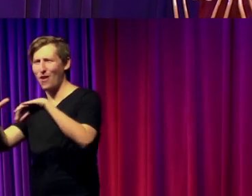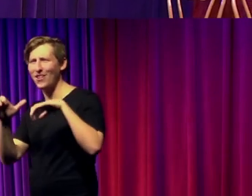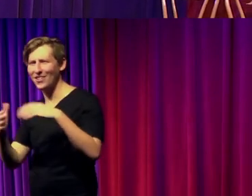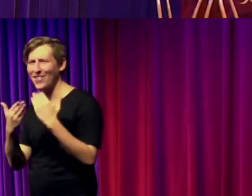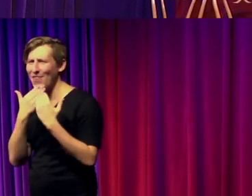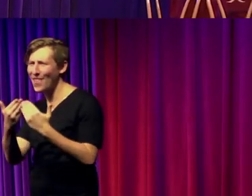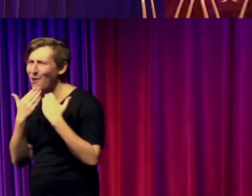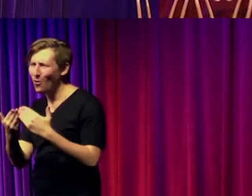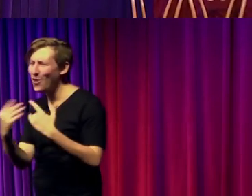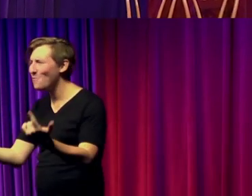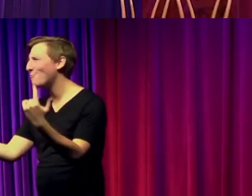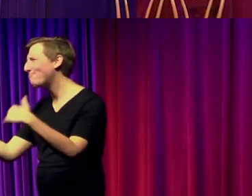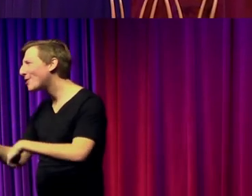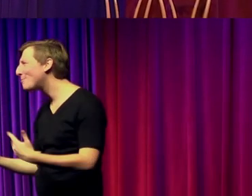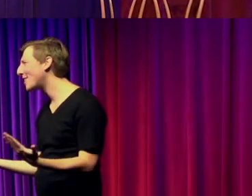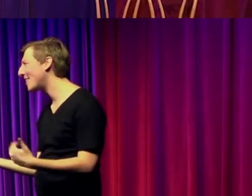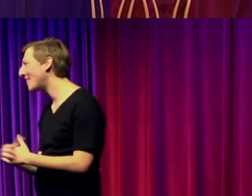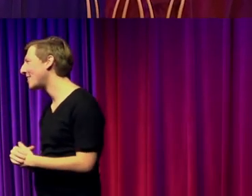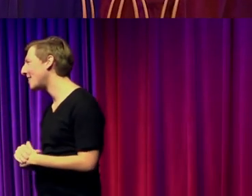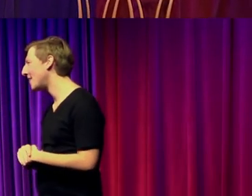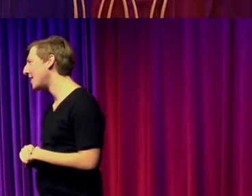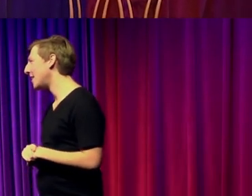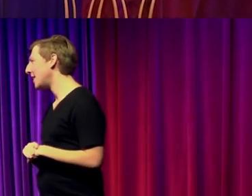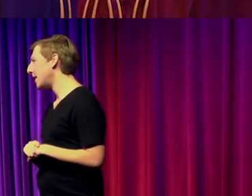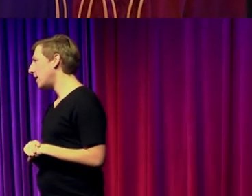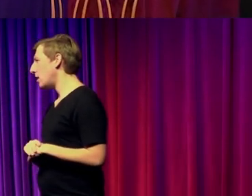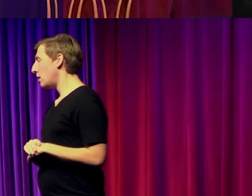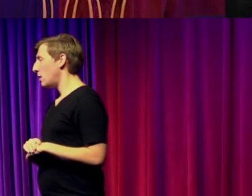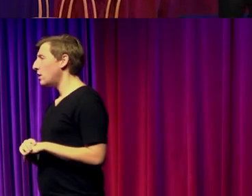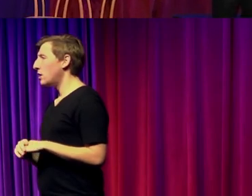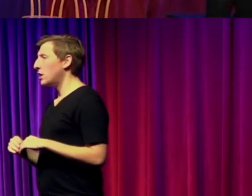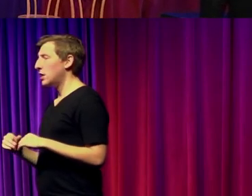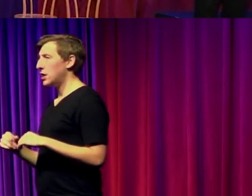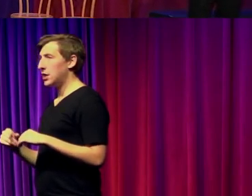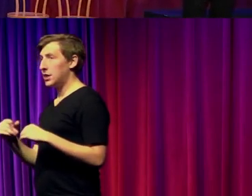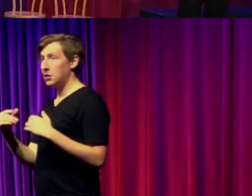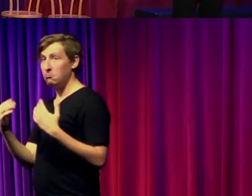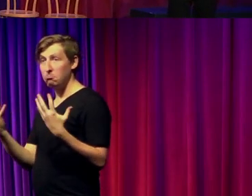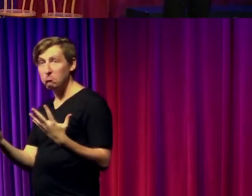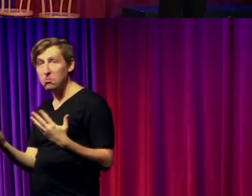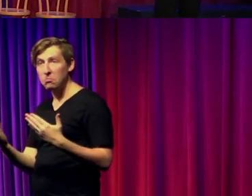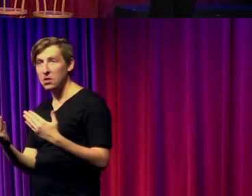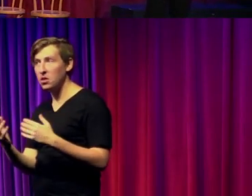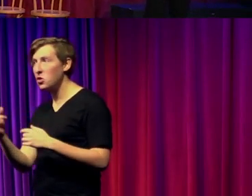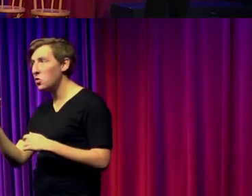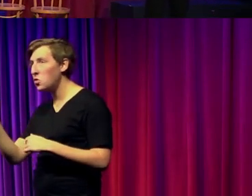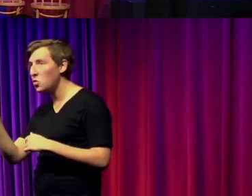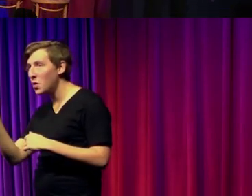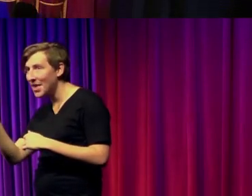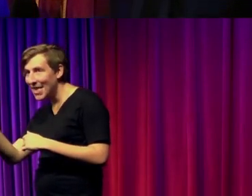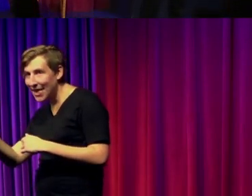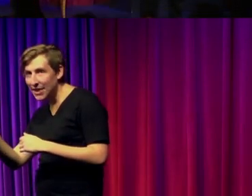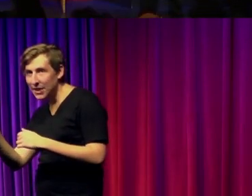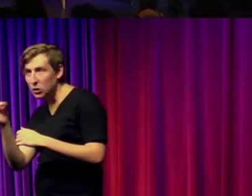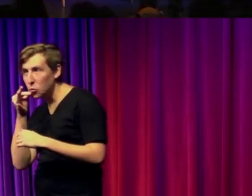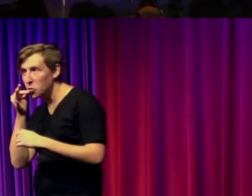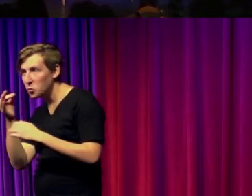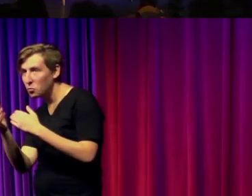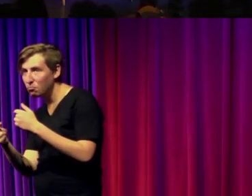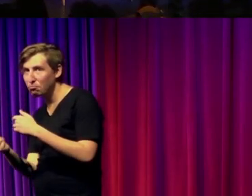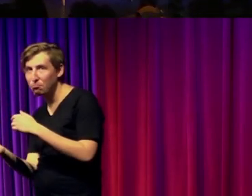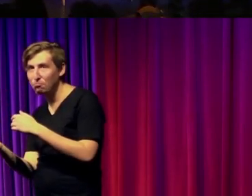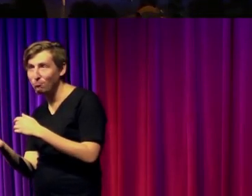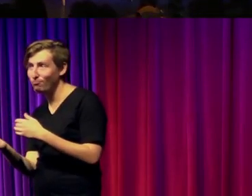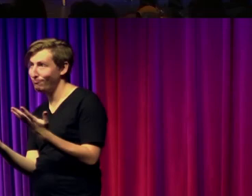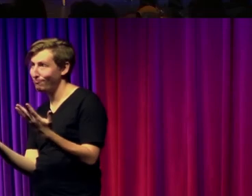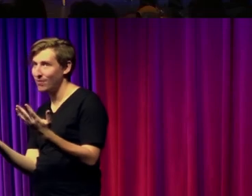Thank you so much. Thank you for coming out so much. We are having a really exciting time planning 2019. You know, we do every fifth Friday